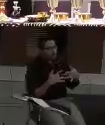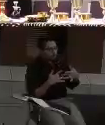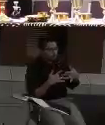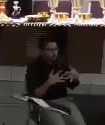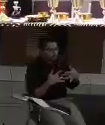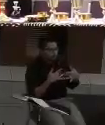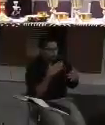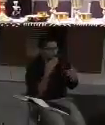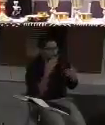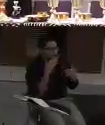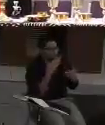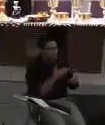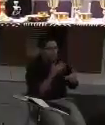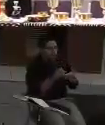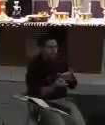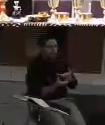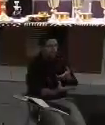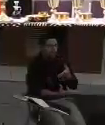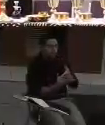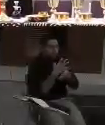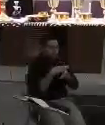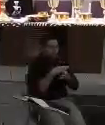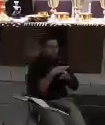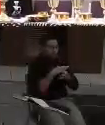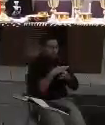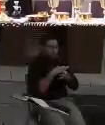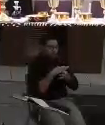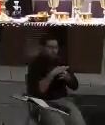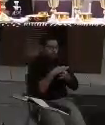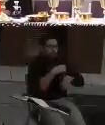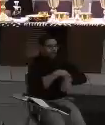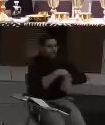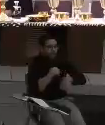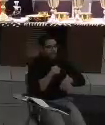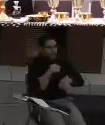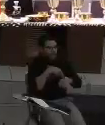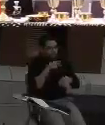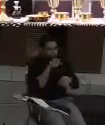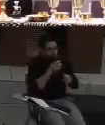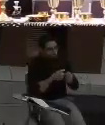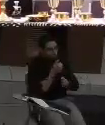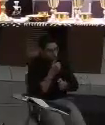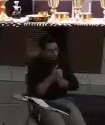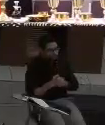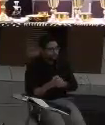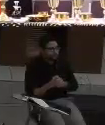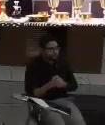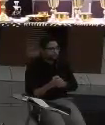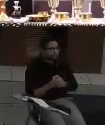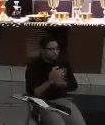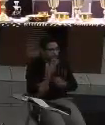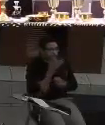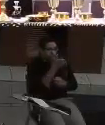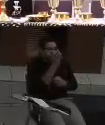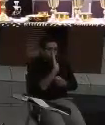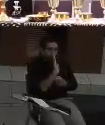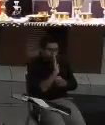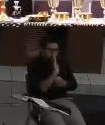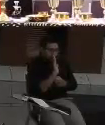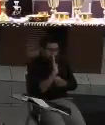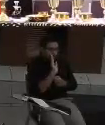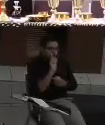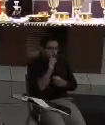you for being that ever-present God in time of need. Thank you, God, that we can turn to you, our help,